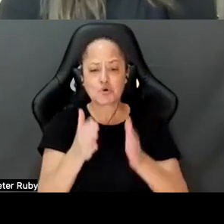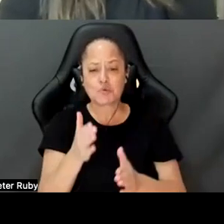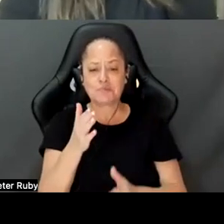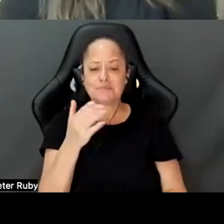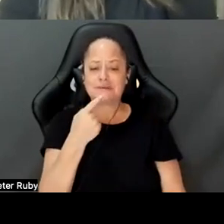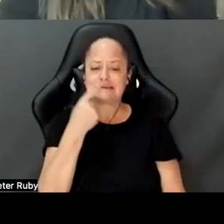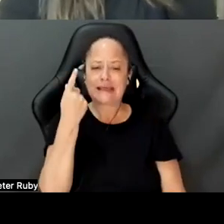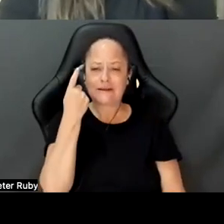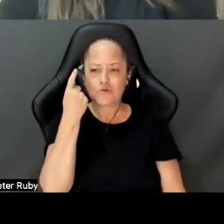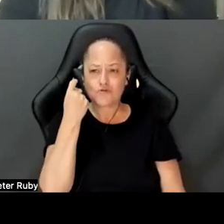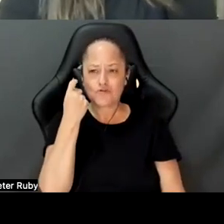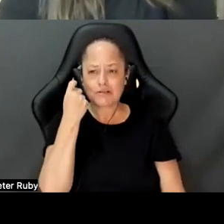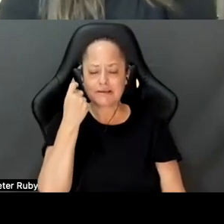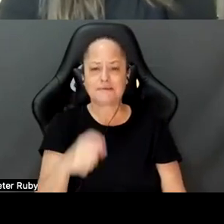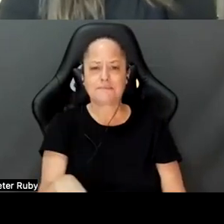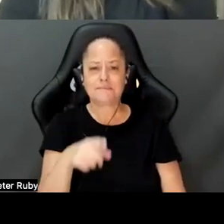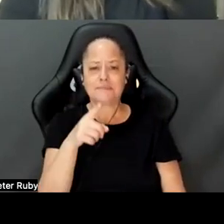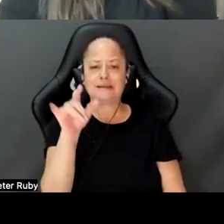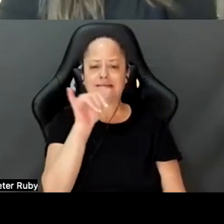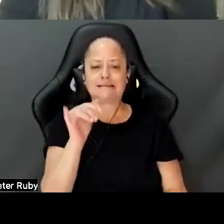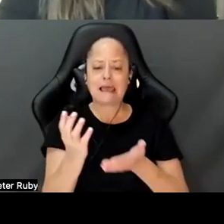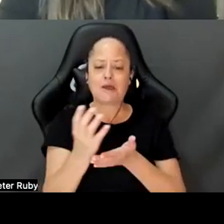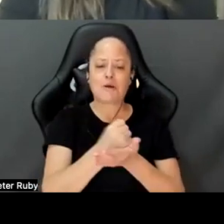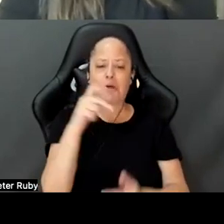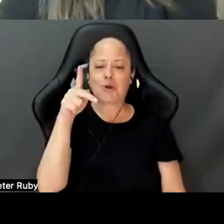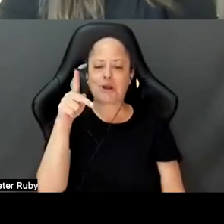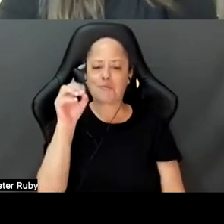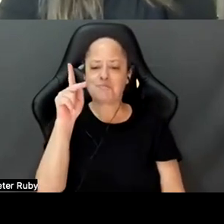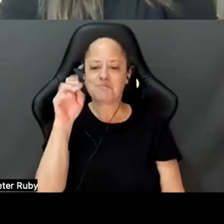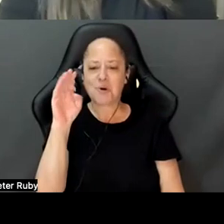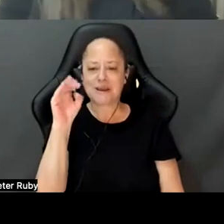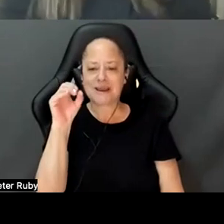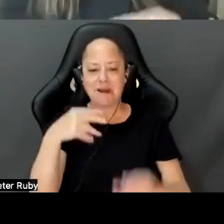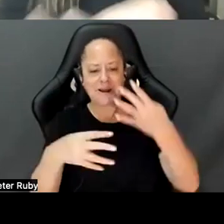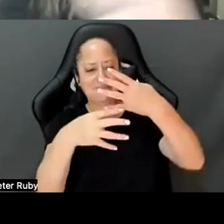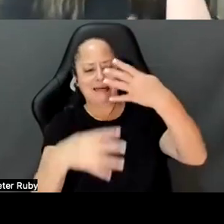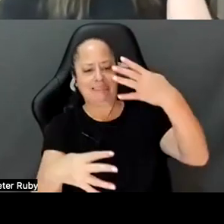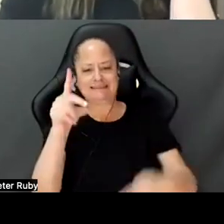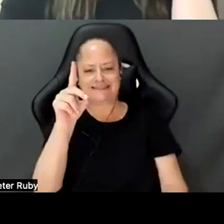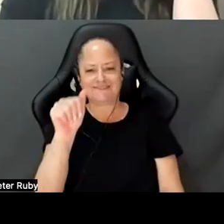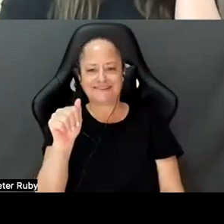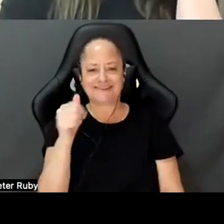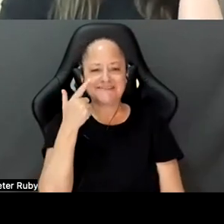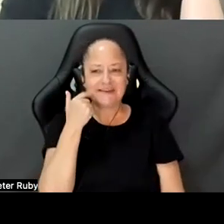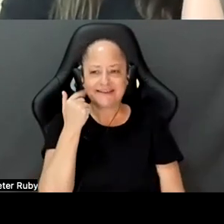earlier that it's like collecting Pokemon, my list of disabilities.